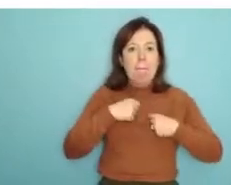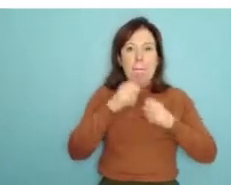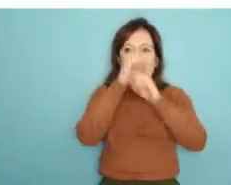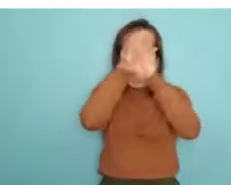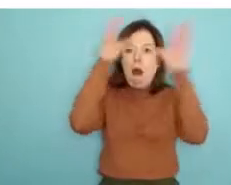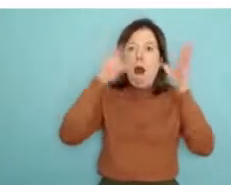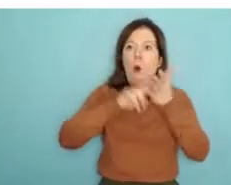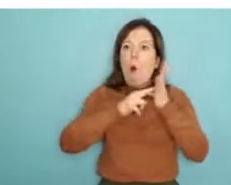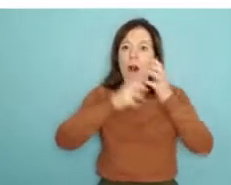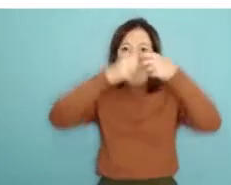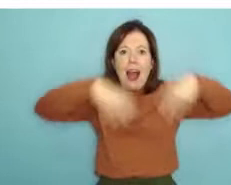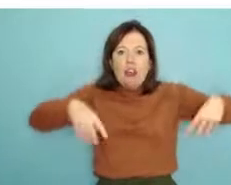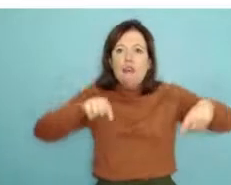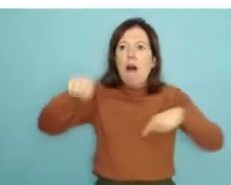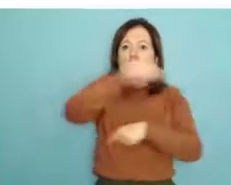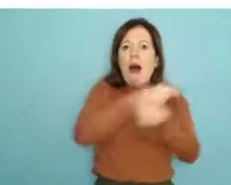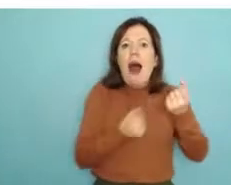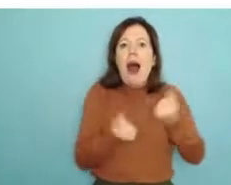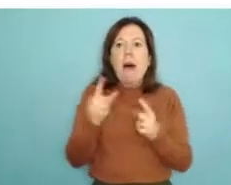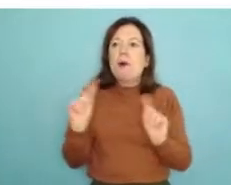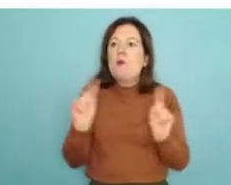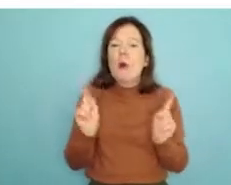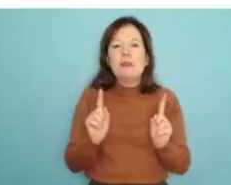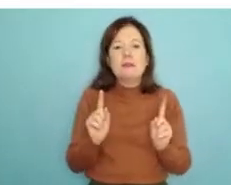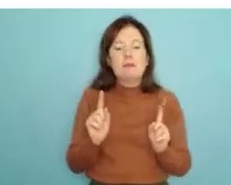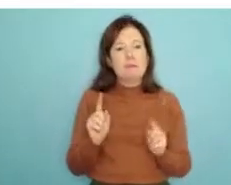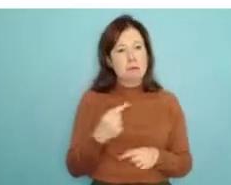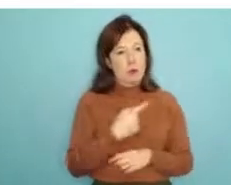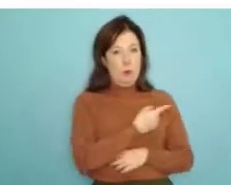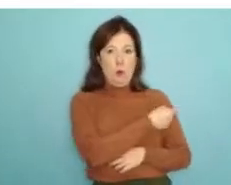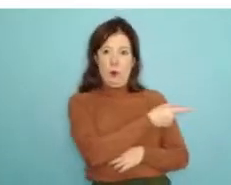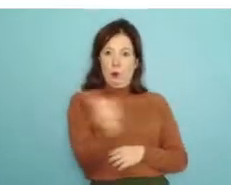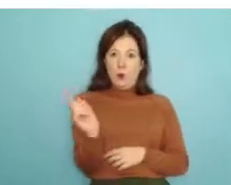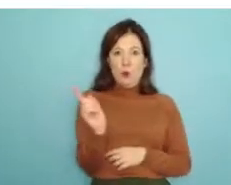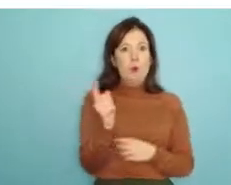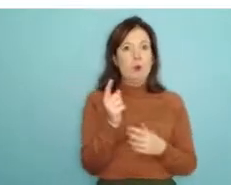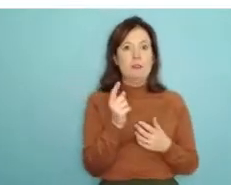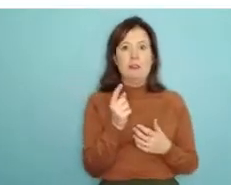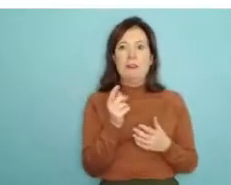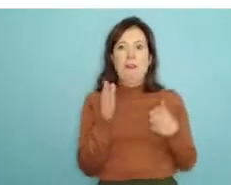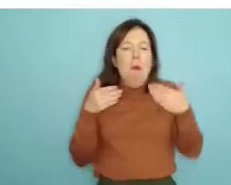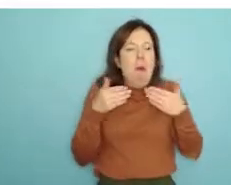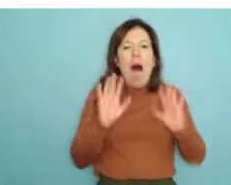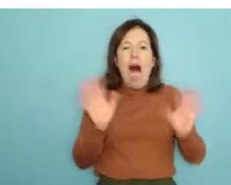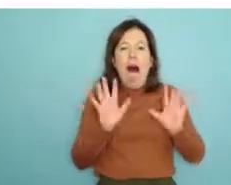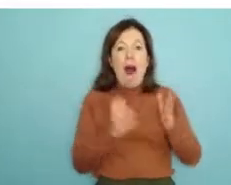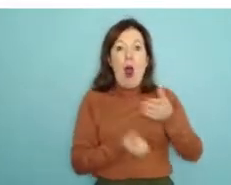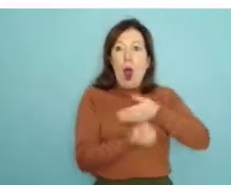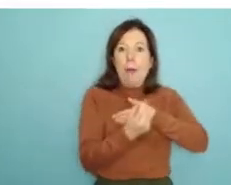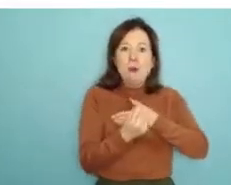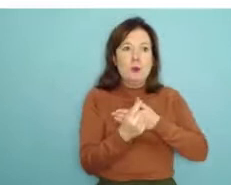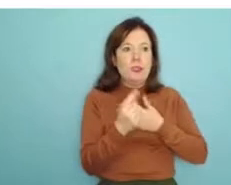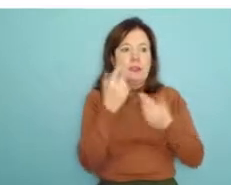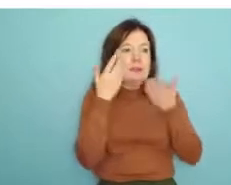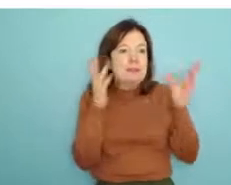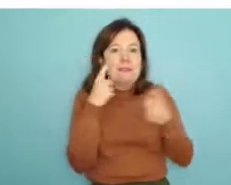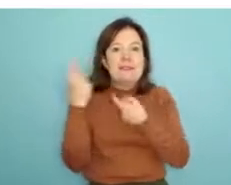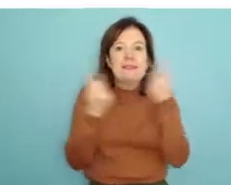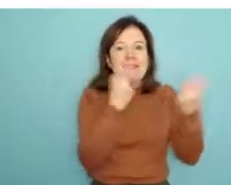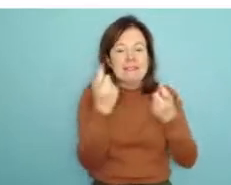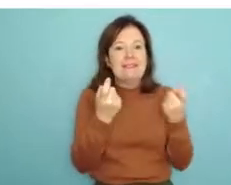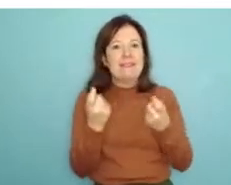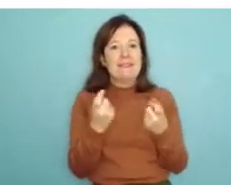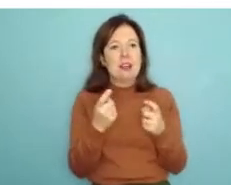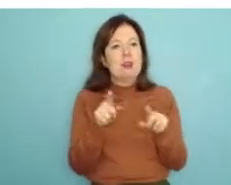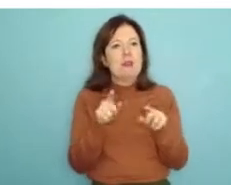understanding. So I encourage you to seek opportunities and maybe do some behavioural experiments on yourself and